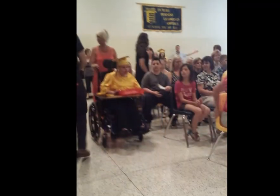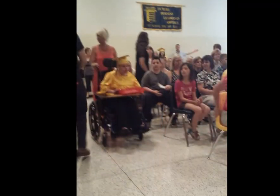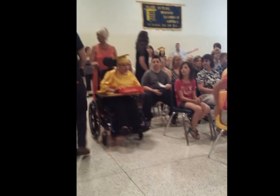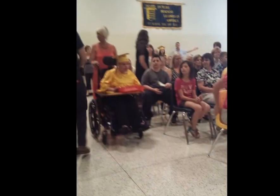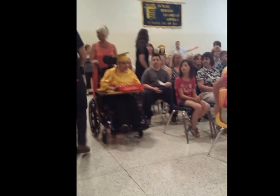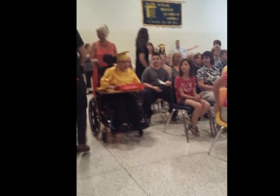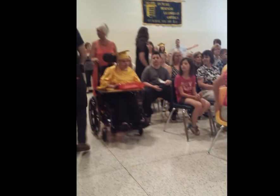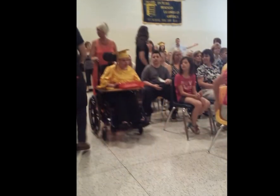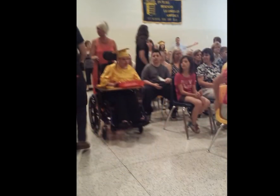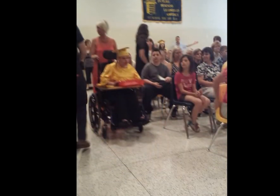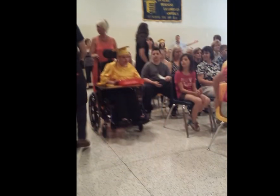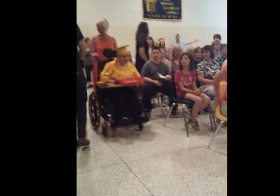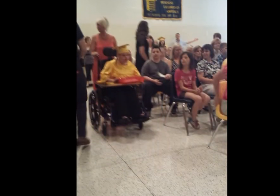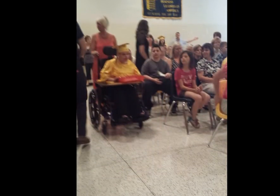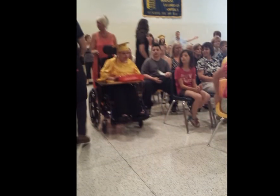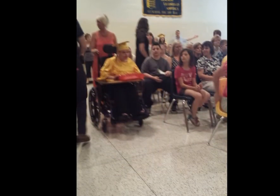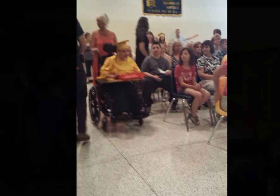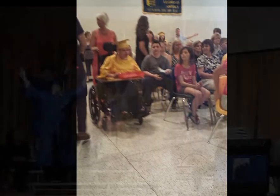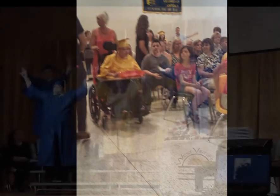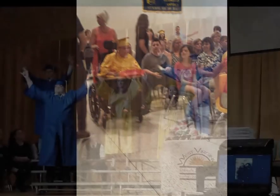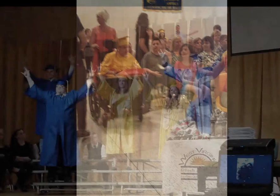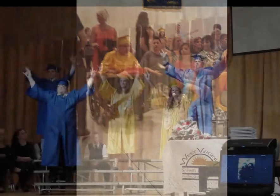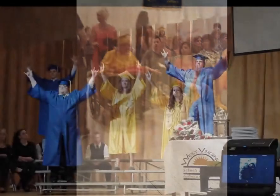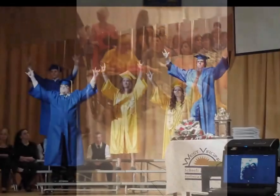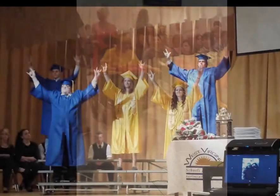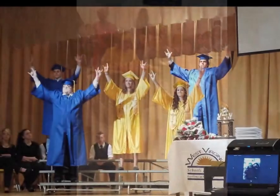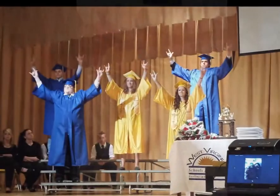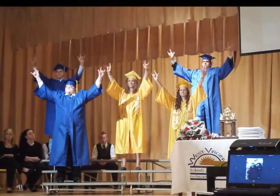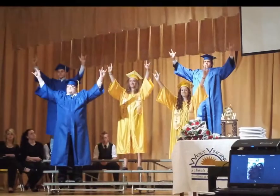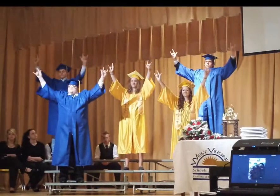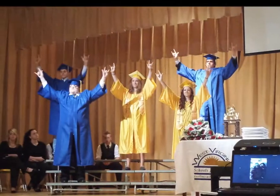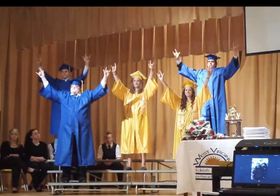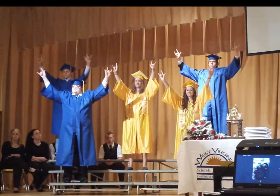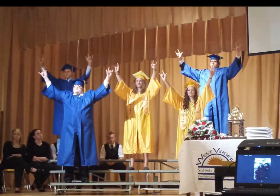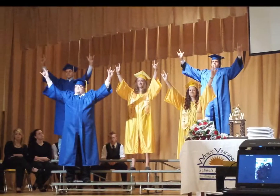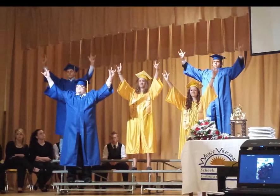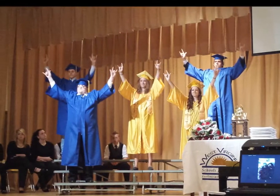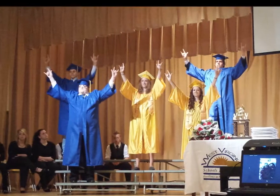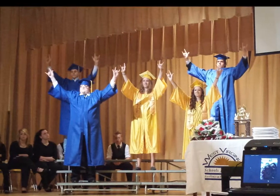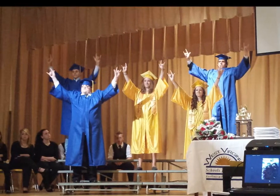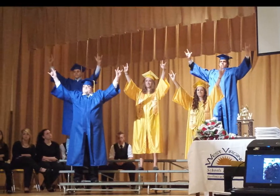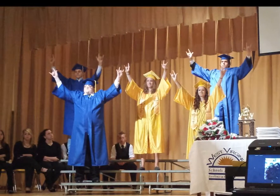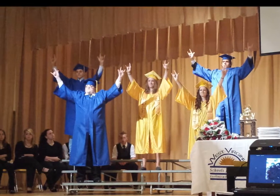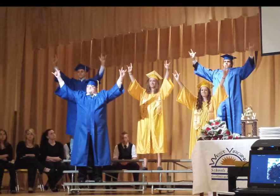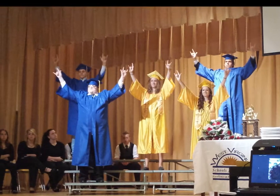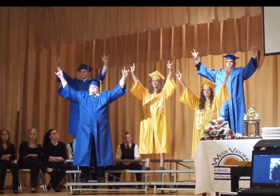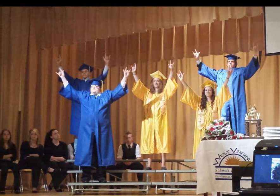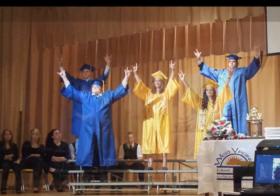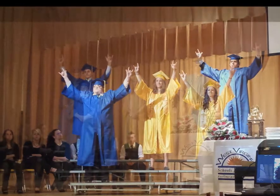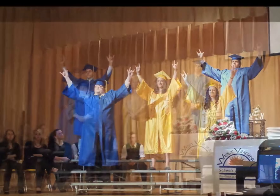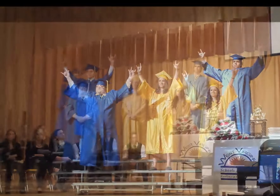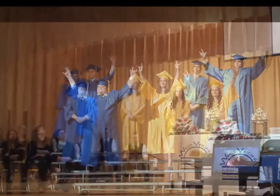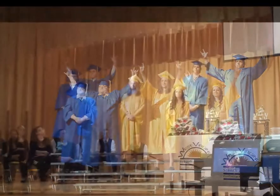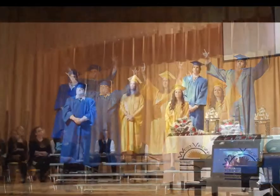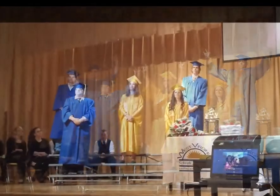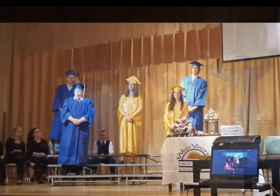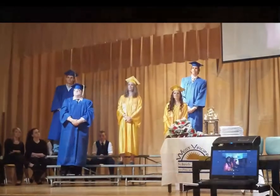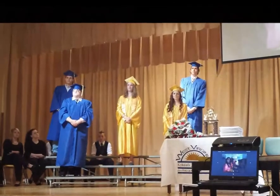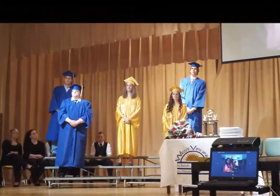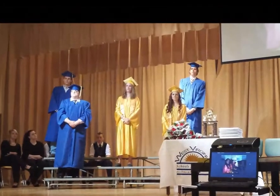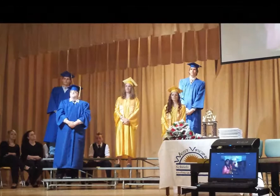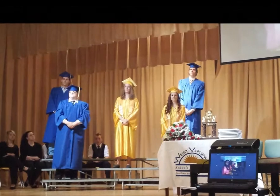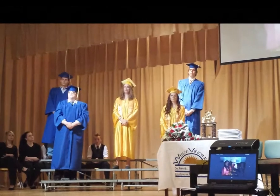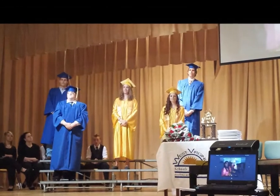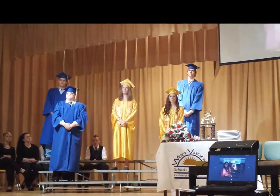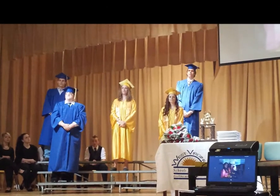High When All This World Was There For Us And We Believe That We Can Touch The